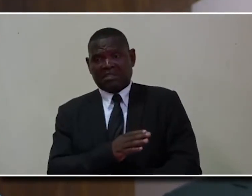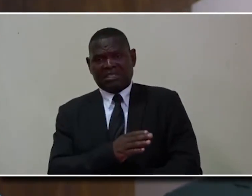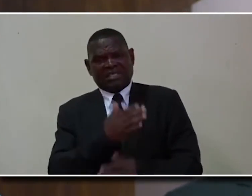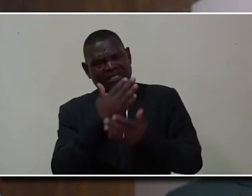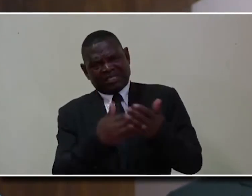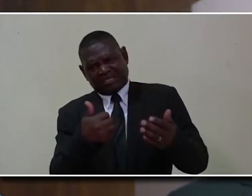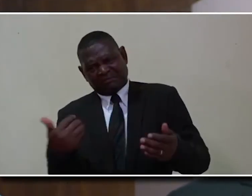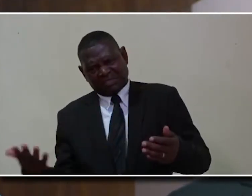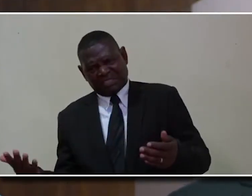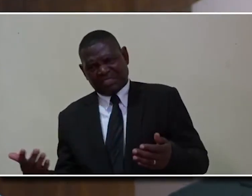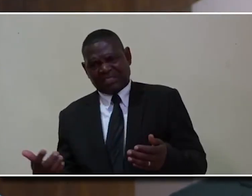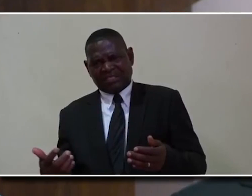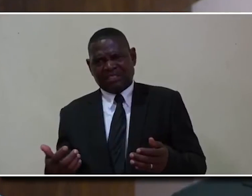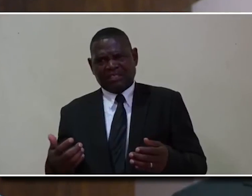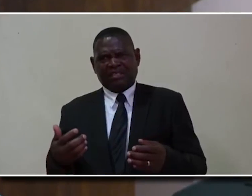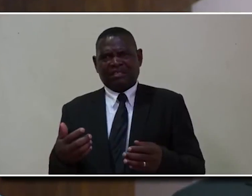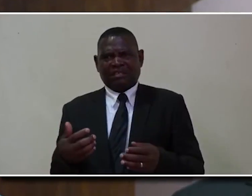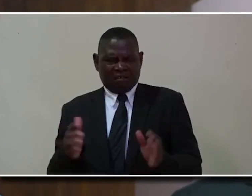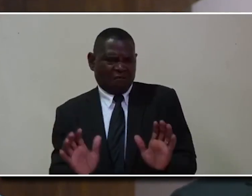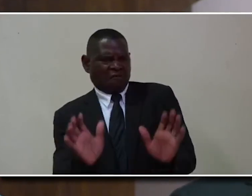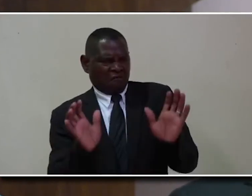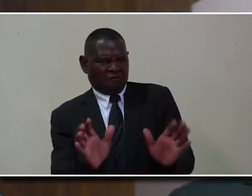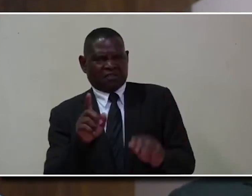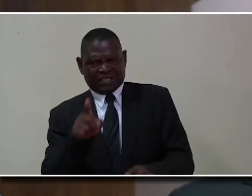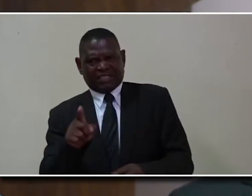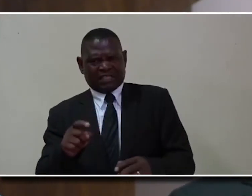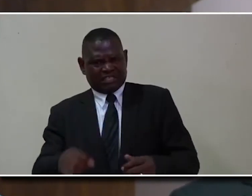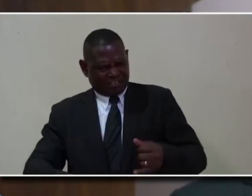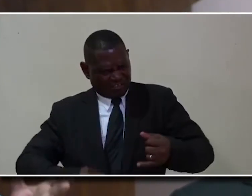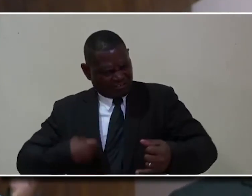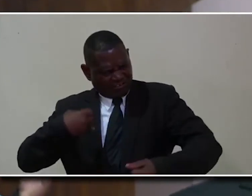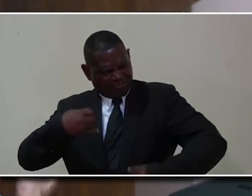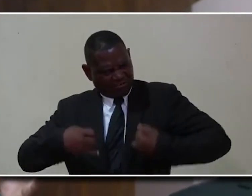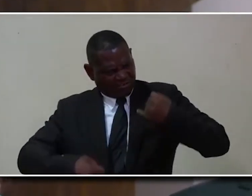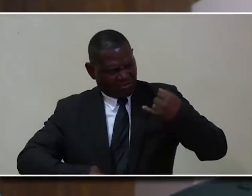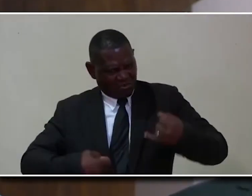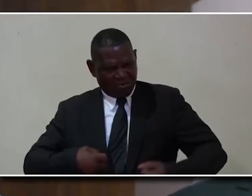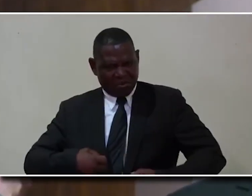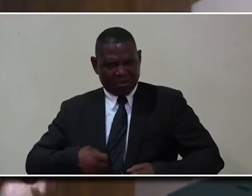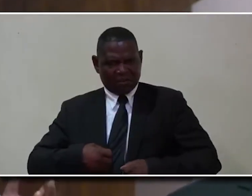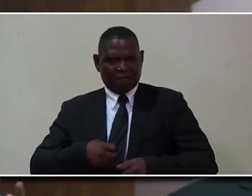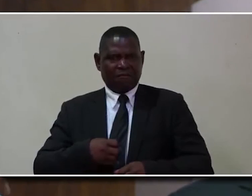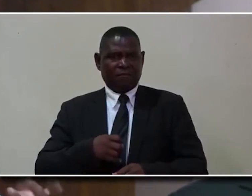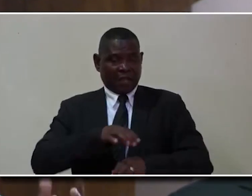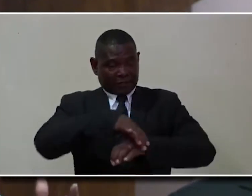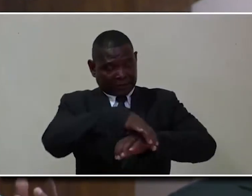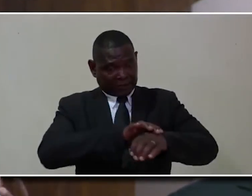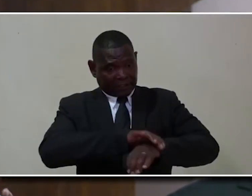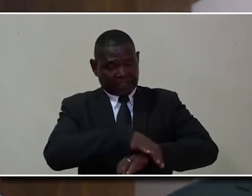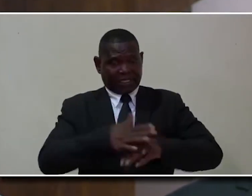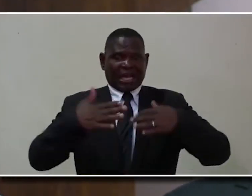this joy. Kwena ukhala china chinthu chimene chidzetsa chikondwererochi. On earth we've got a lot of things that can